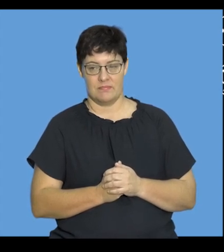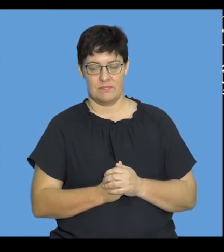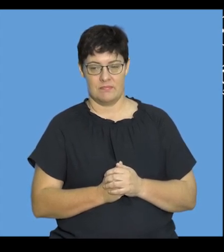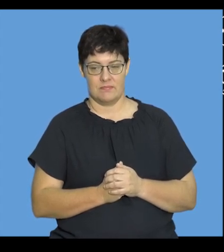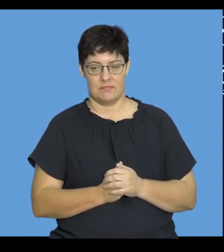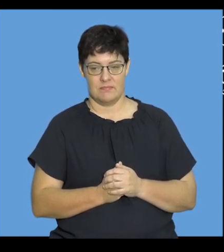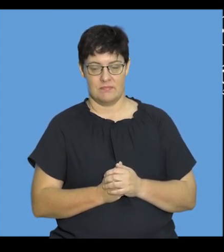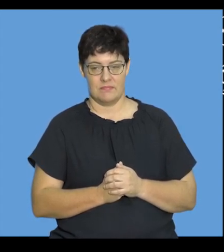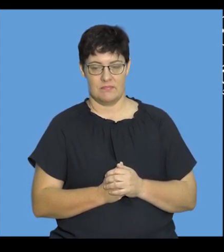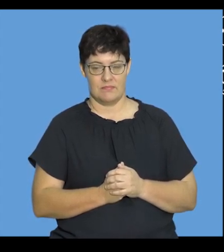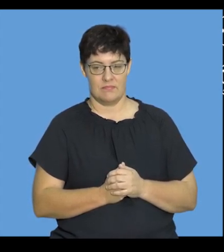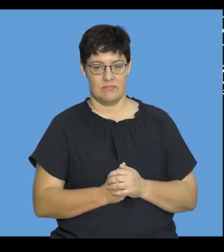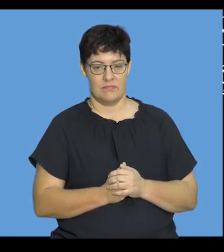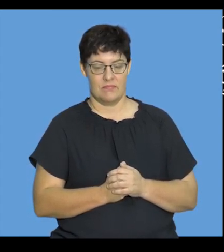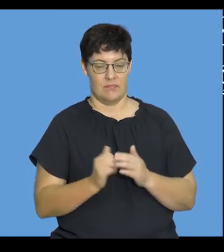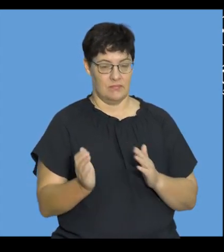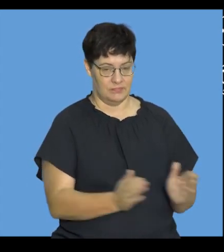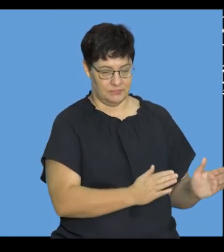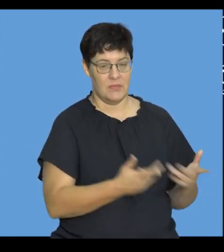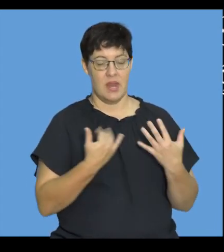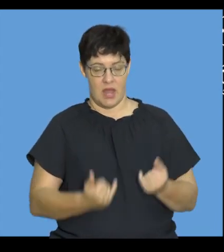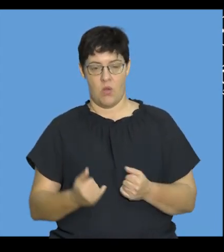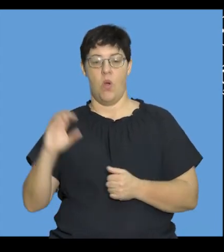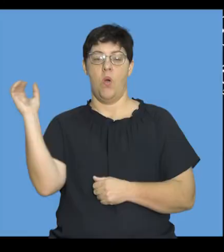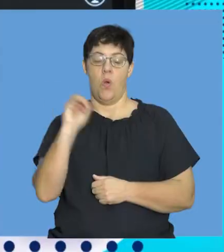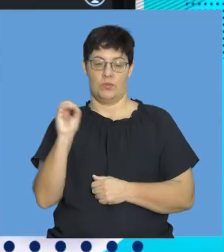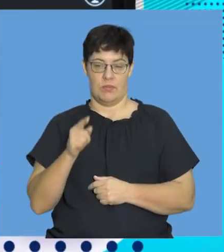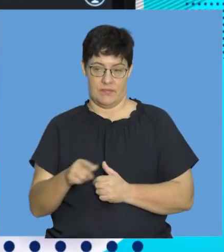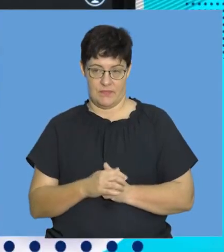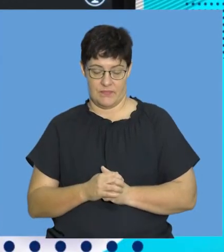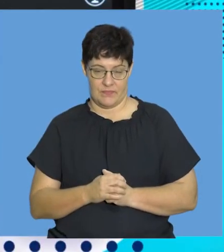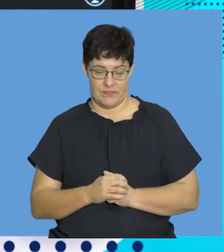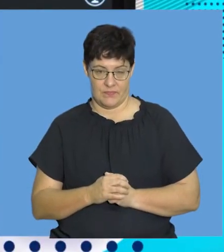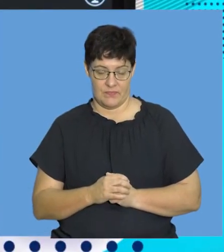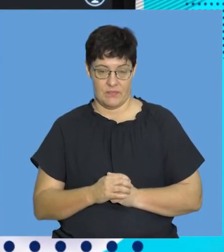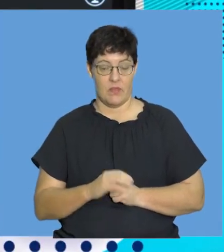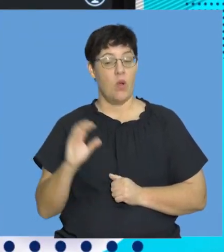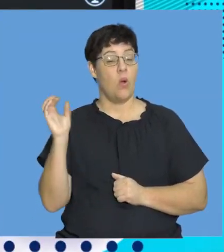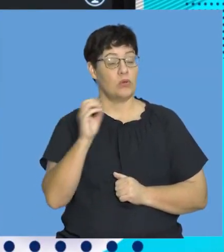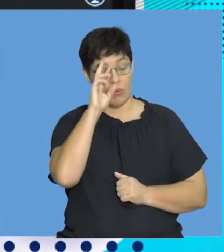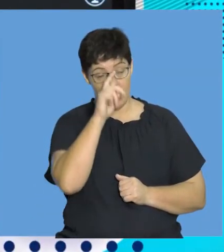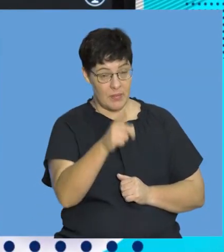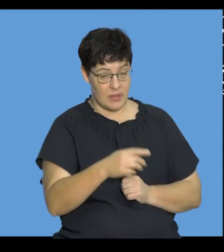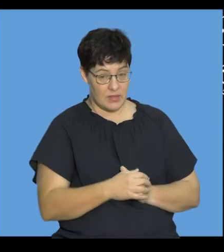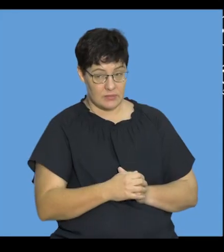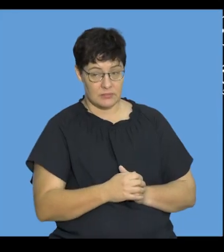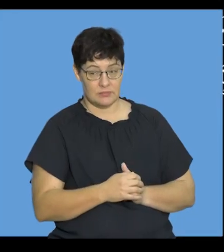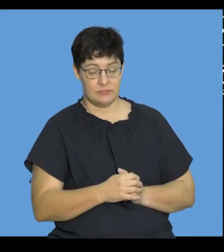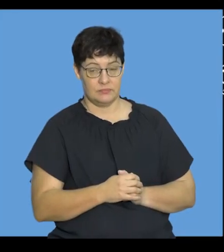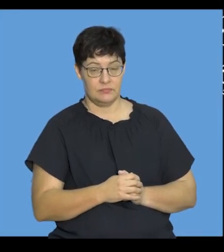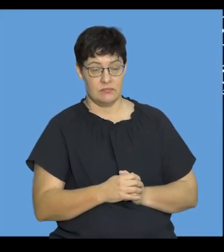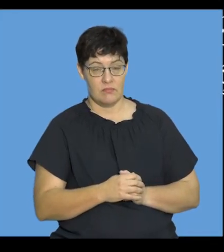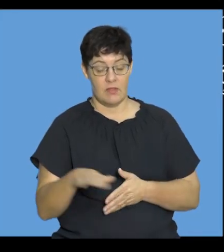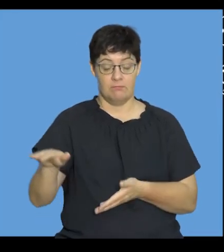We now move into October, right? Remember, October, if you're looking at your collection